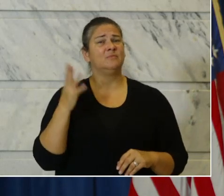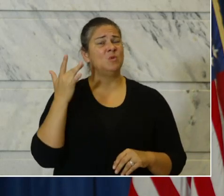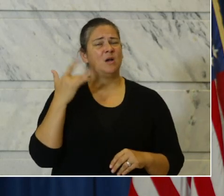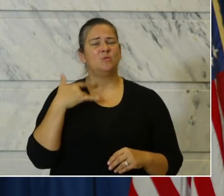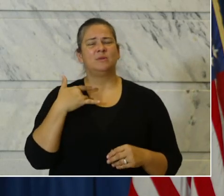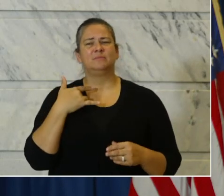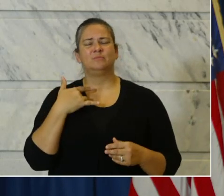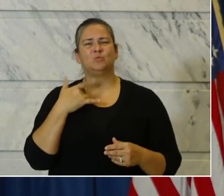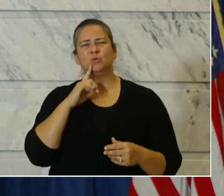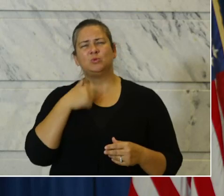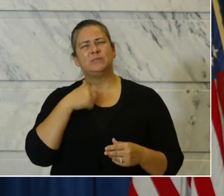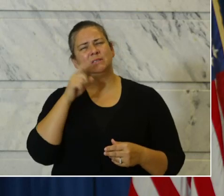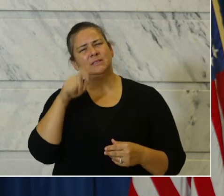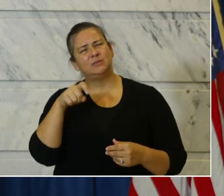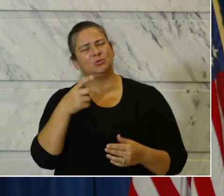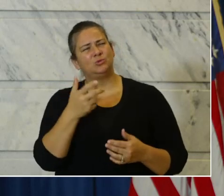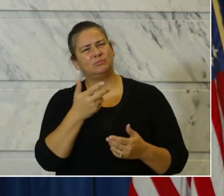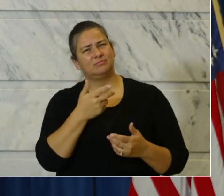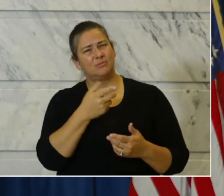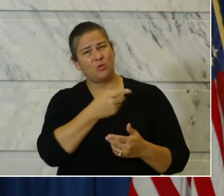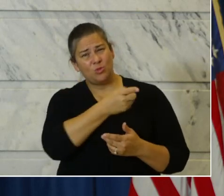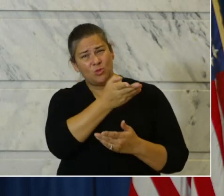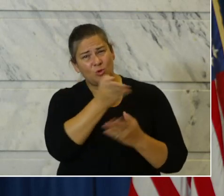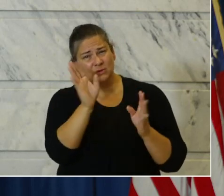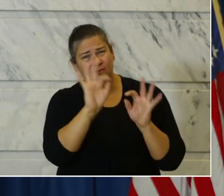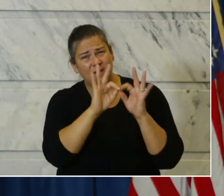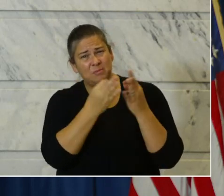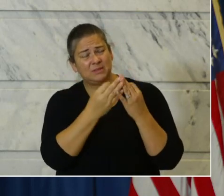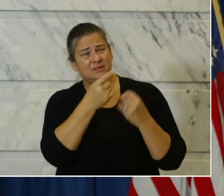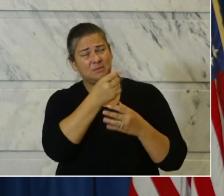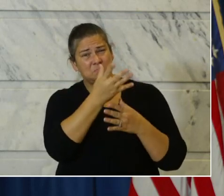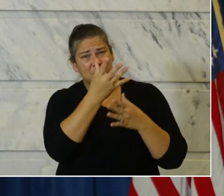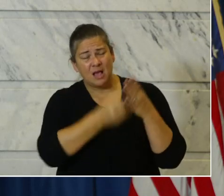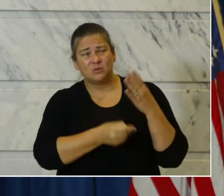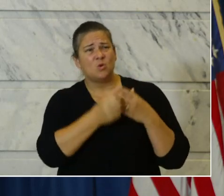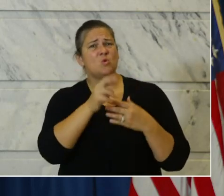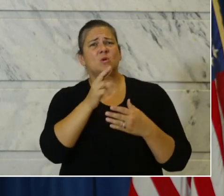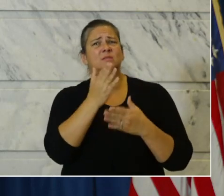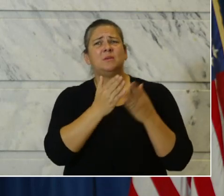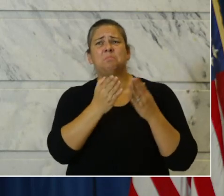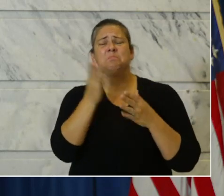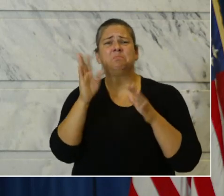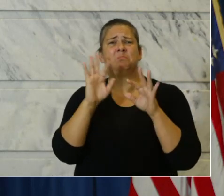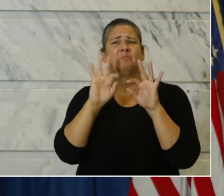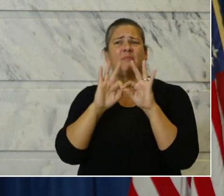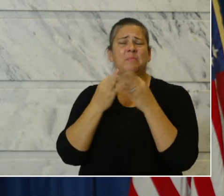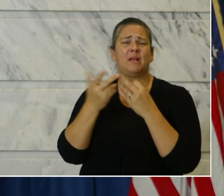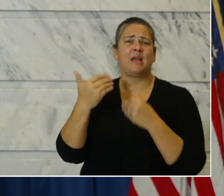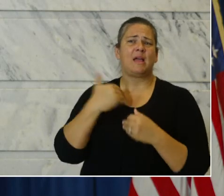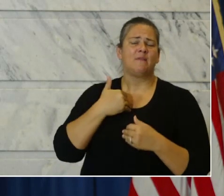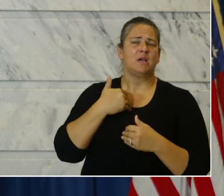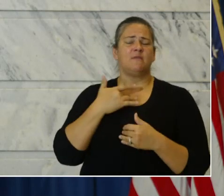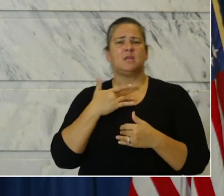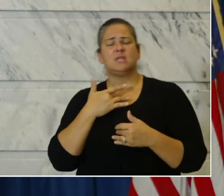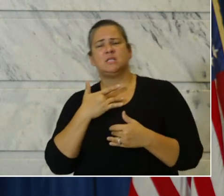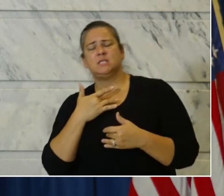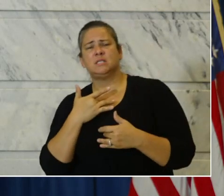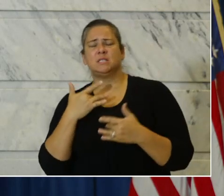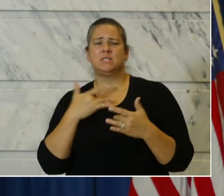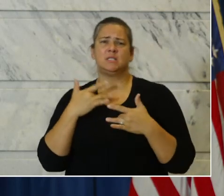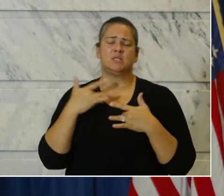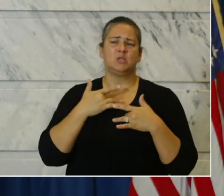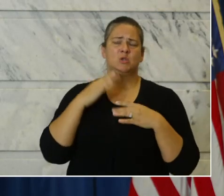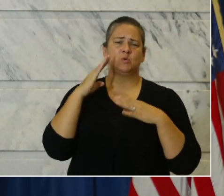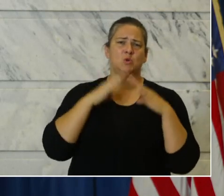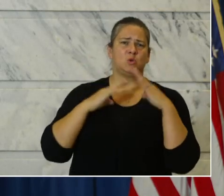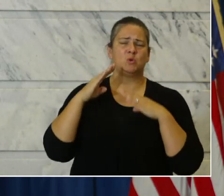help, or other families that, while they might not have had somebody pass away, may be suffering from food insecurity. You may be worried about a